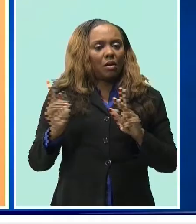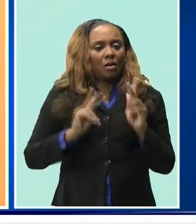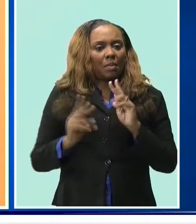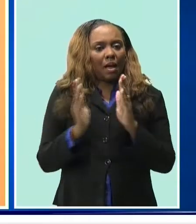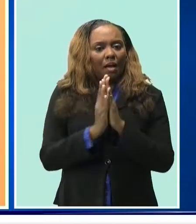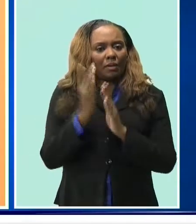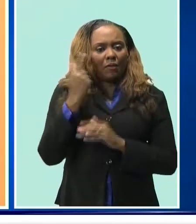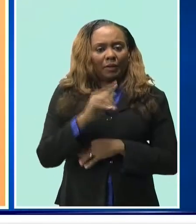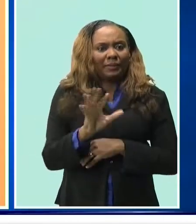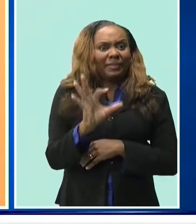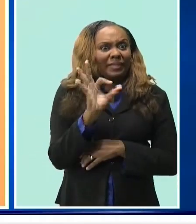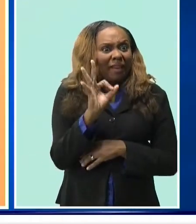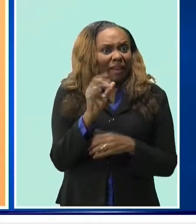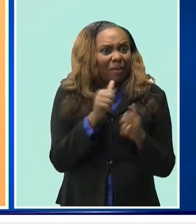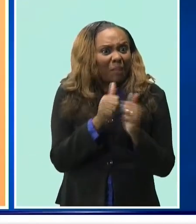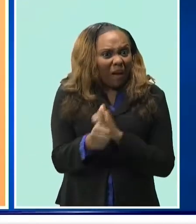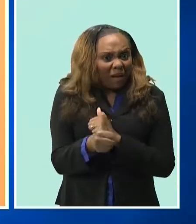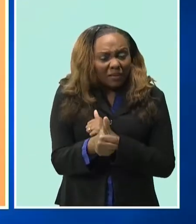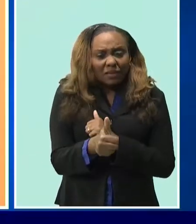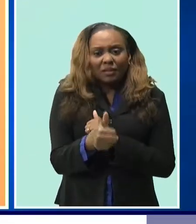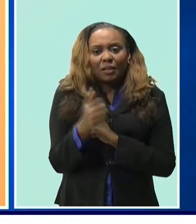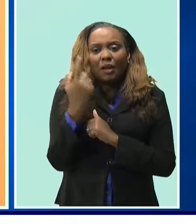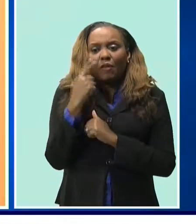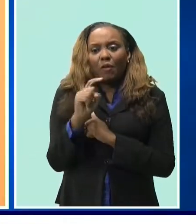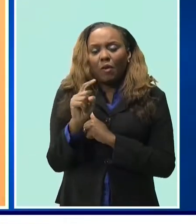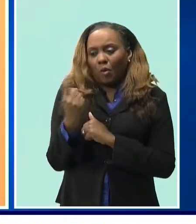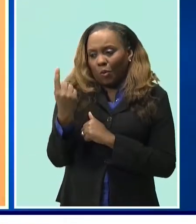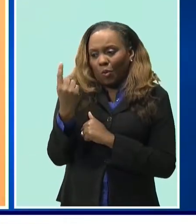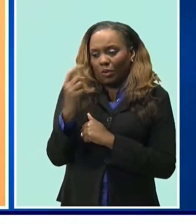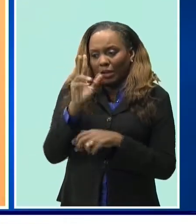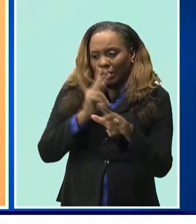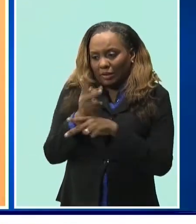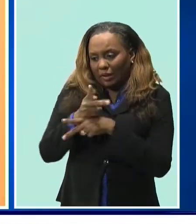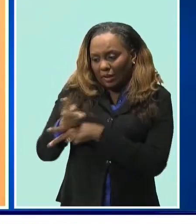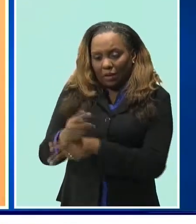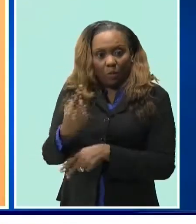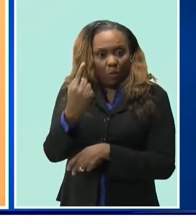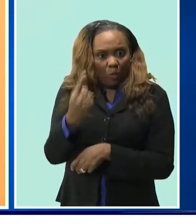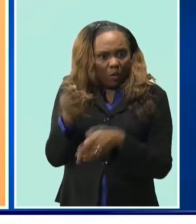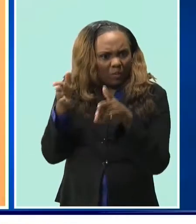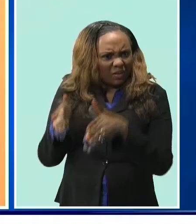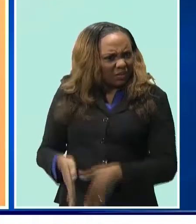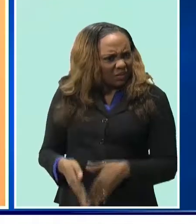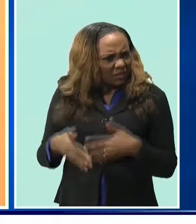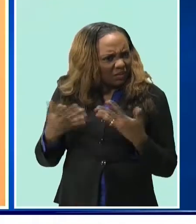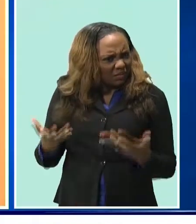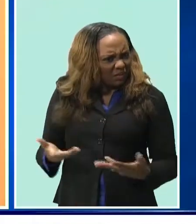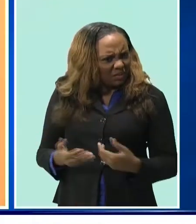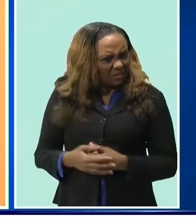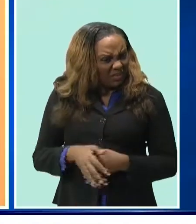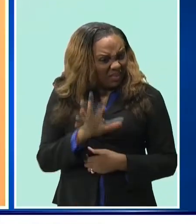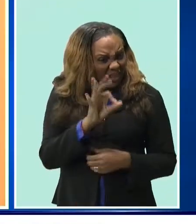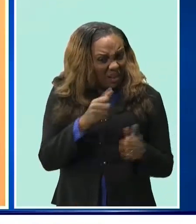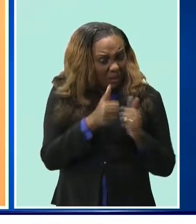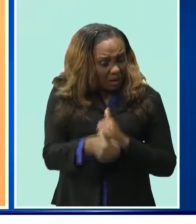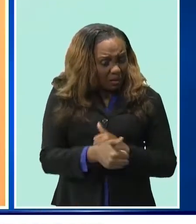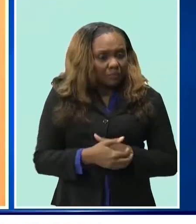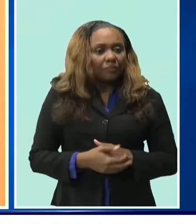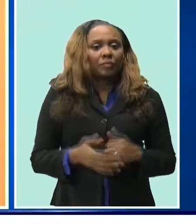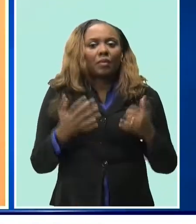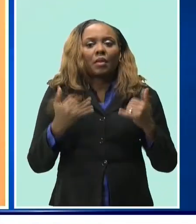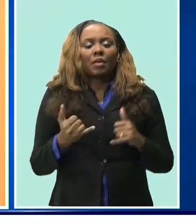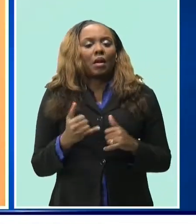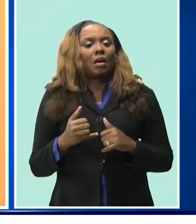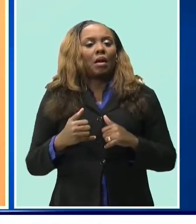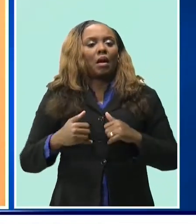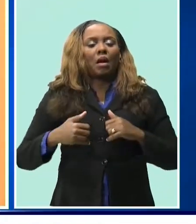single individual, and the Ministry of People Empowerment and Elder Affairs has basically placed a cap on the number of passes that can be